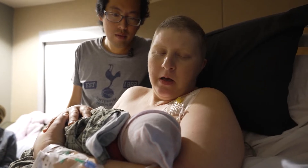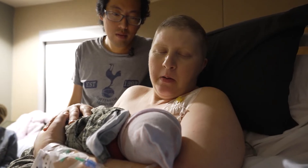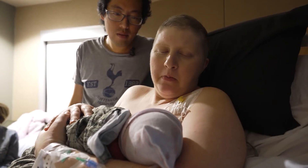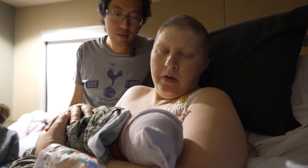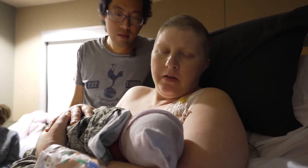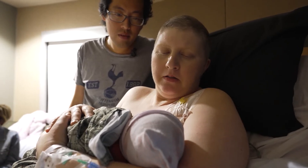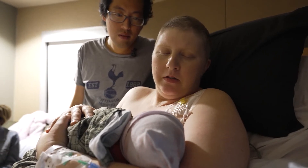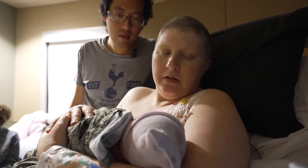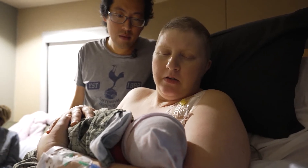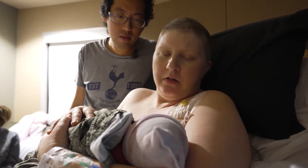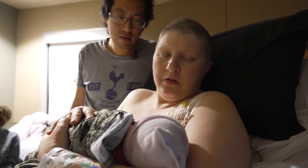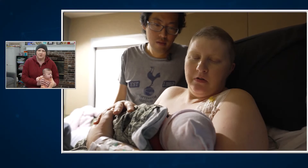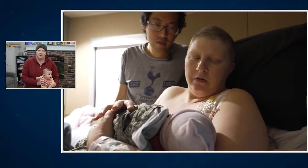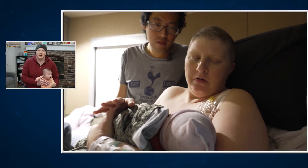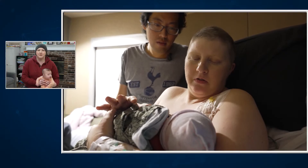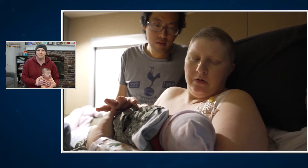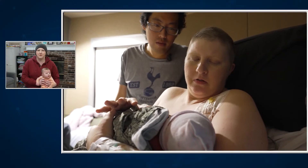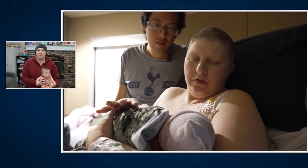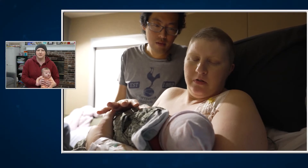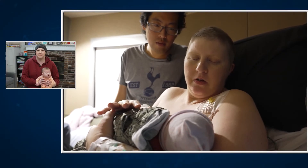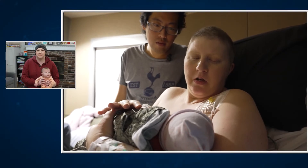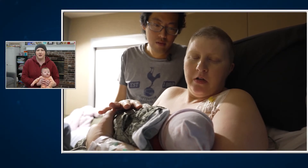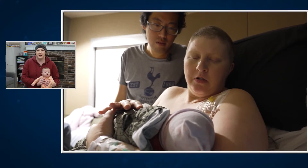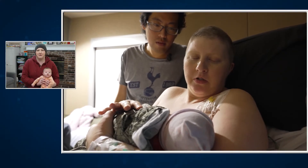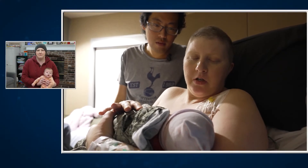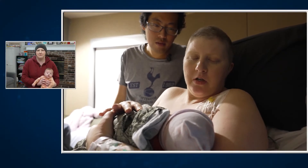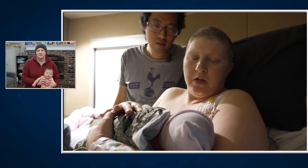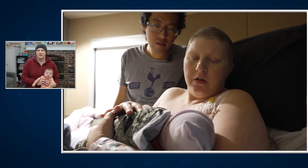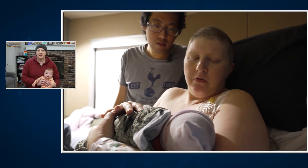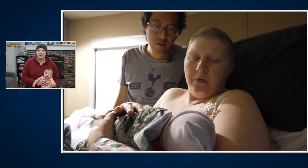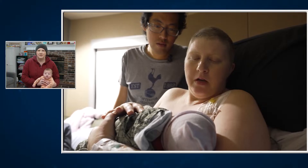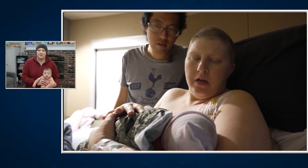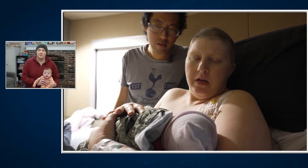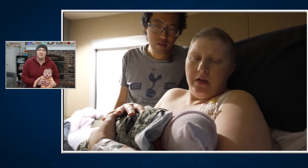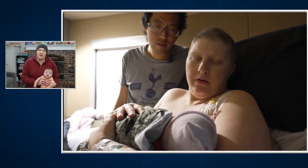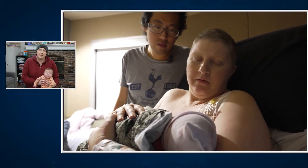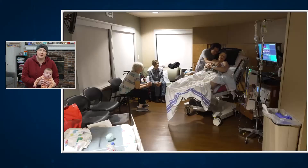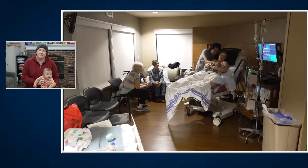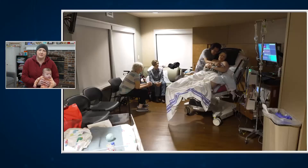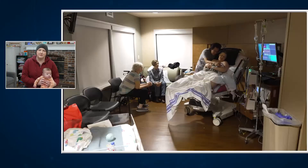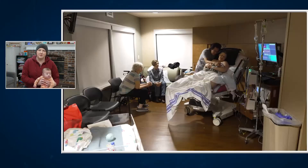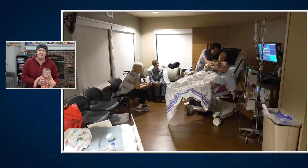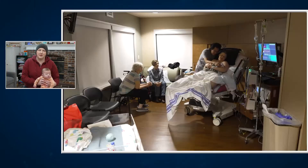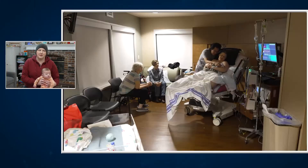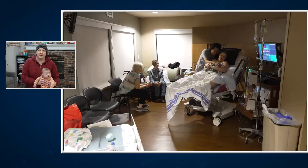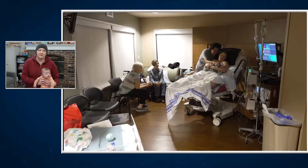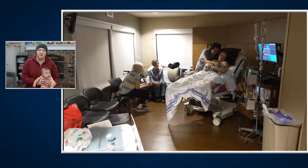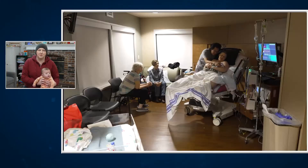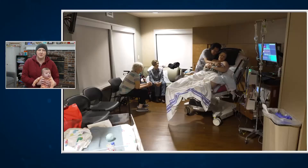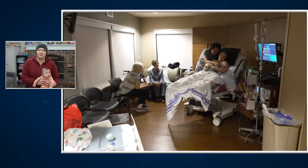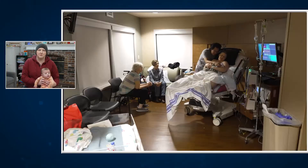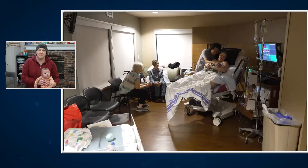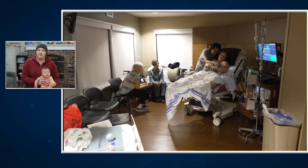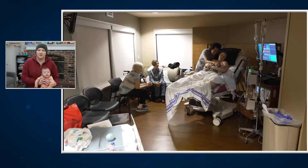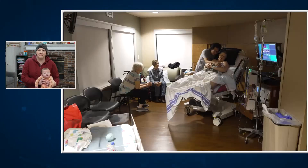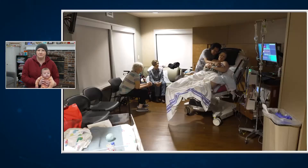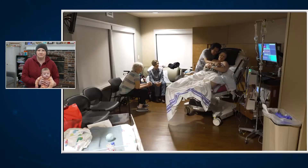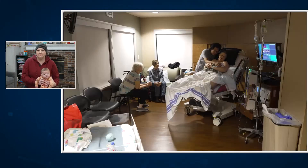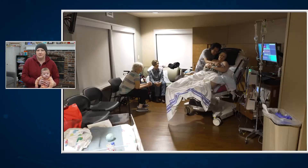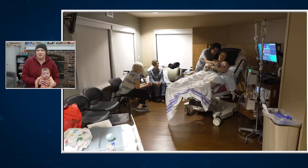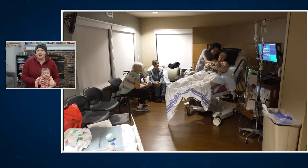It was like if we could finally breathe. Just we made it. We made it. It's so much more